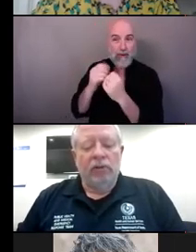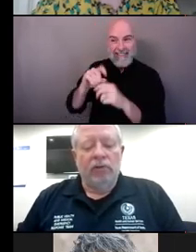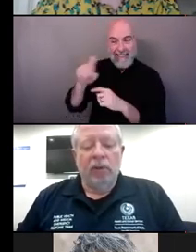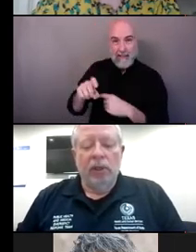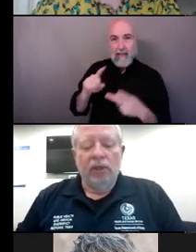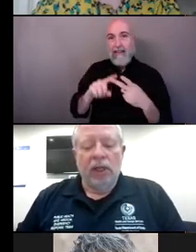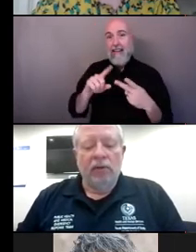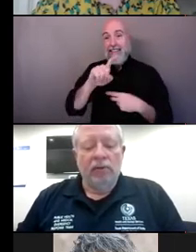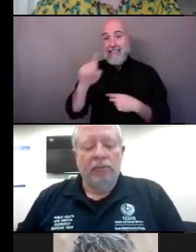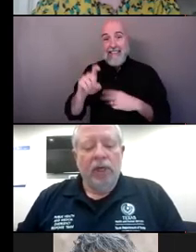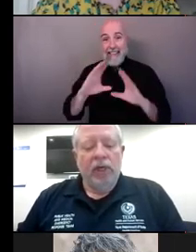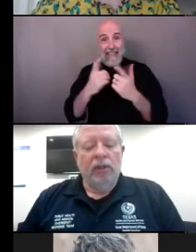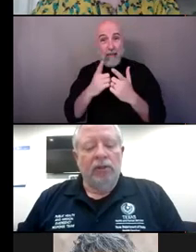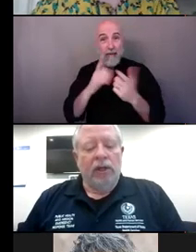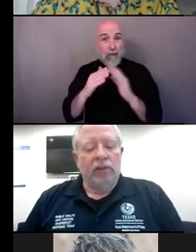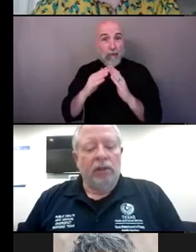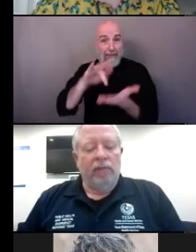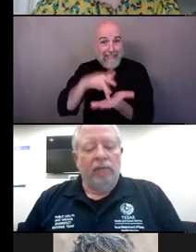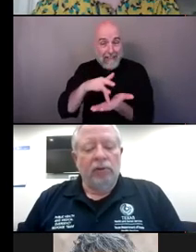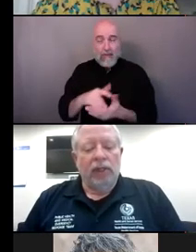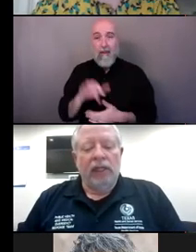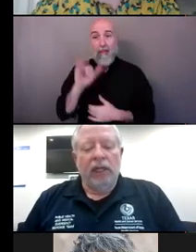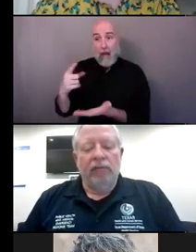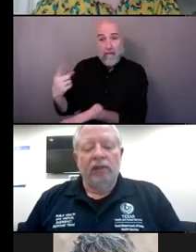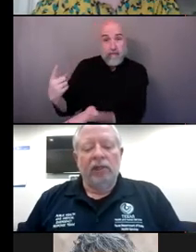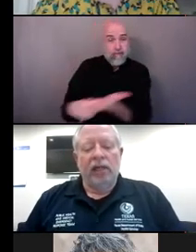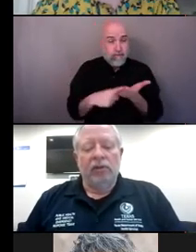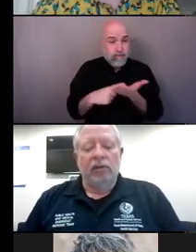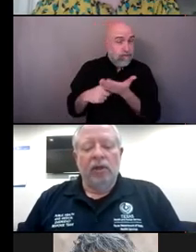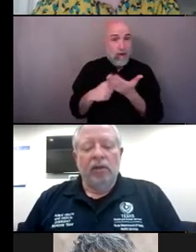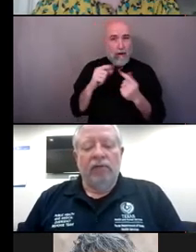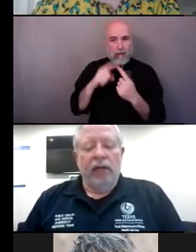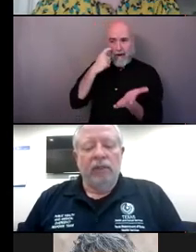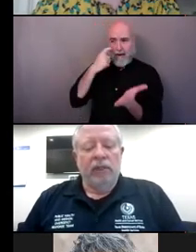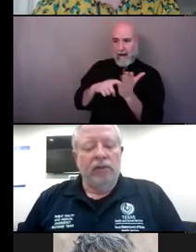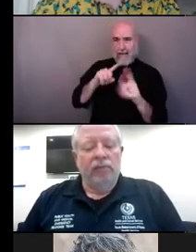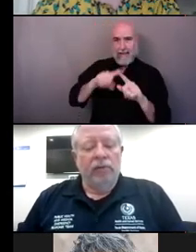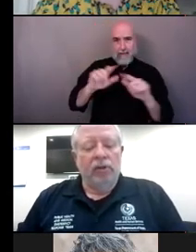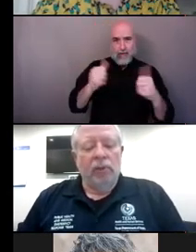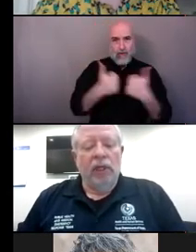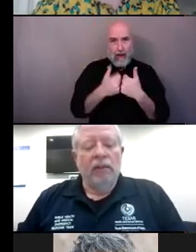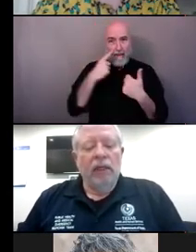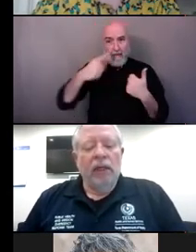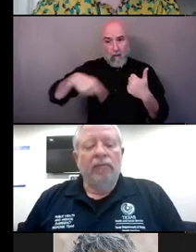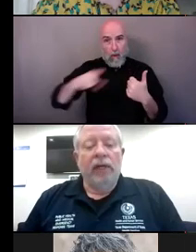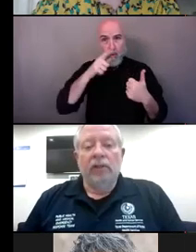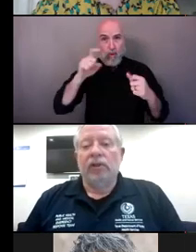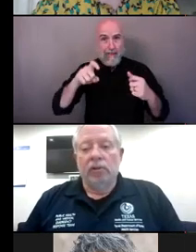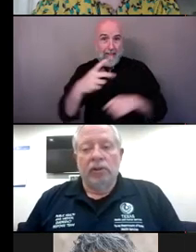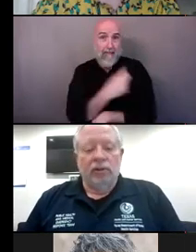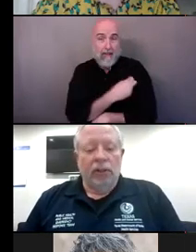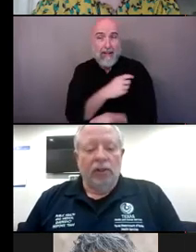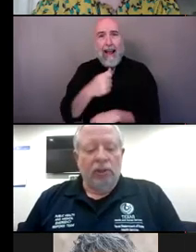Texas Council of Community Centers, and the discussions have focused on identifying challenges to vaccination for this community and